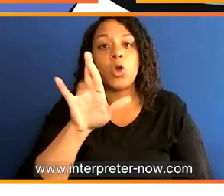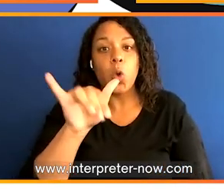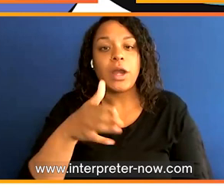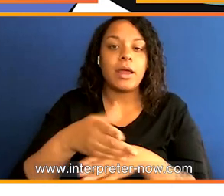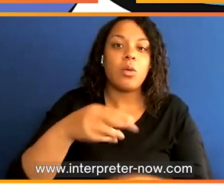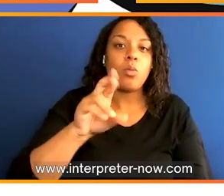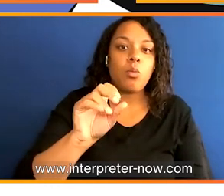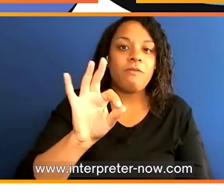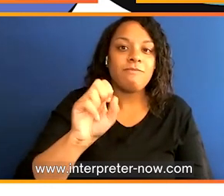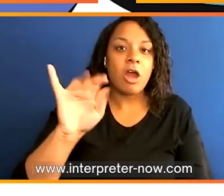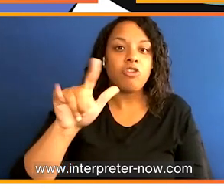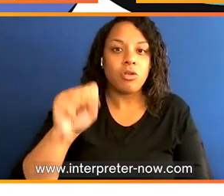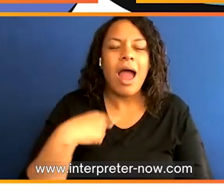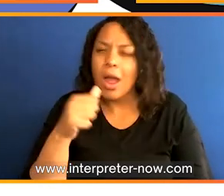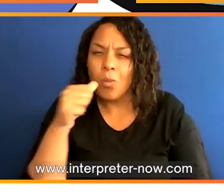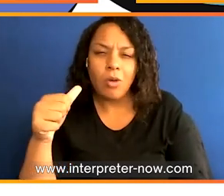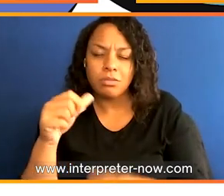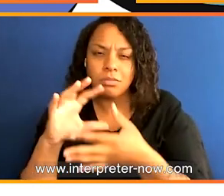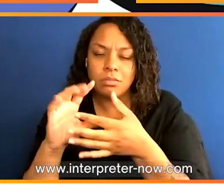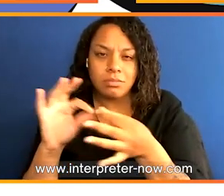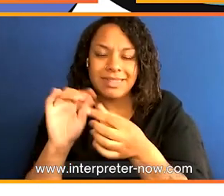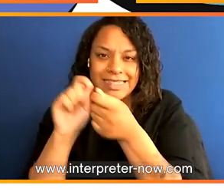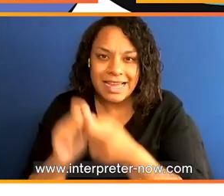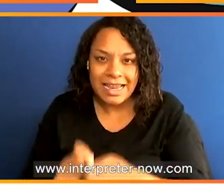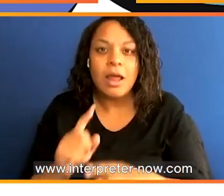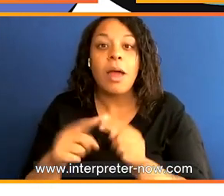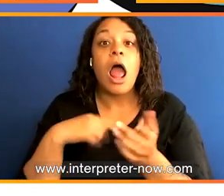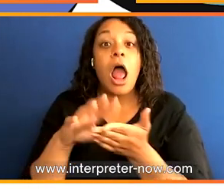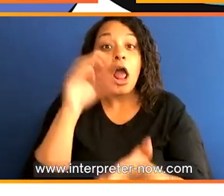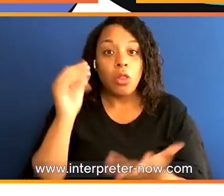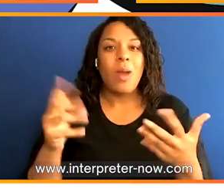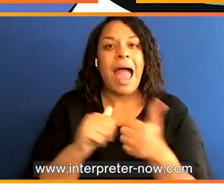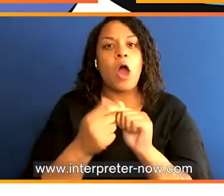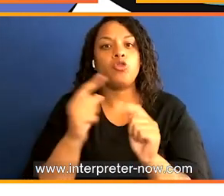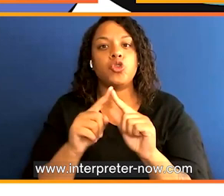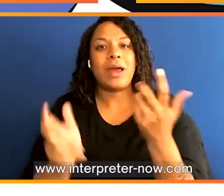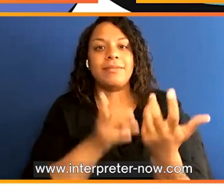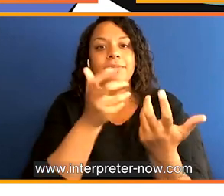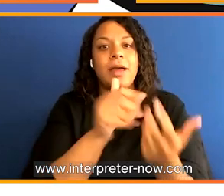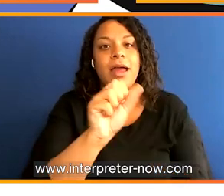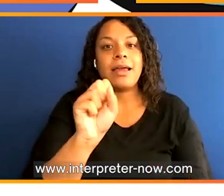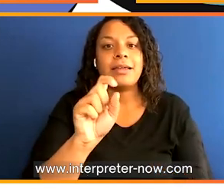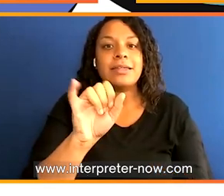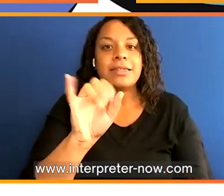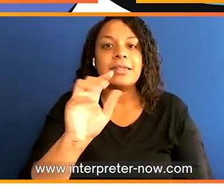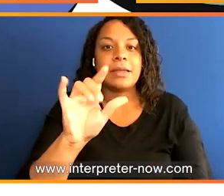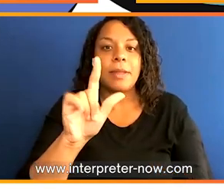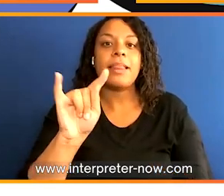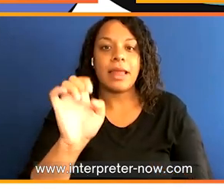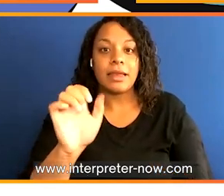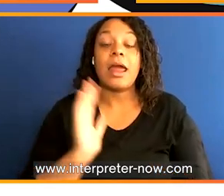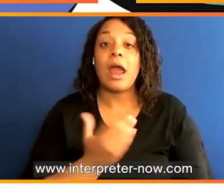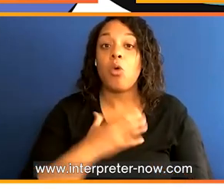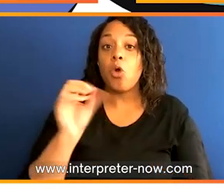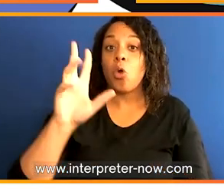get into the detail of that, but I think what I learned from that class was how to assimilate. So here is our corporate culture.